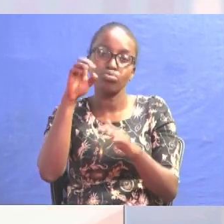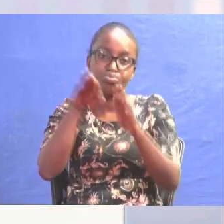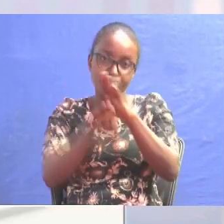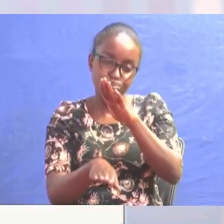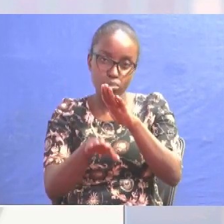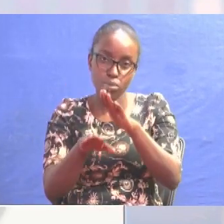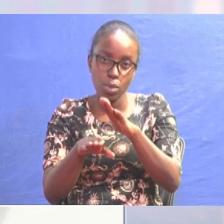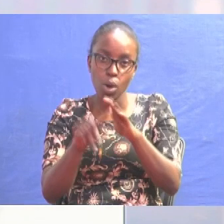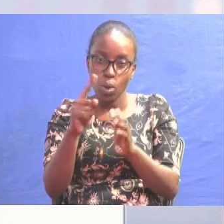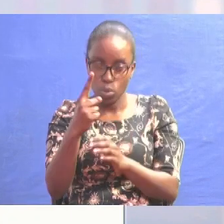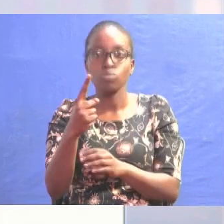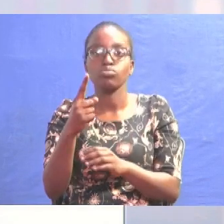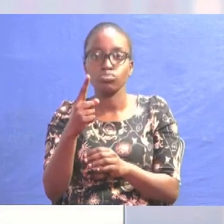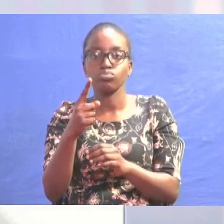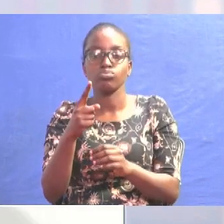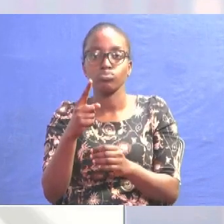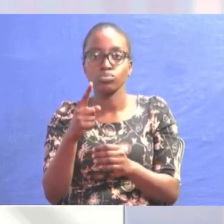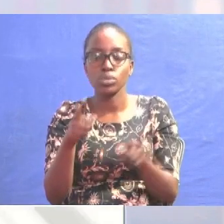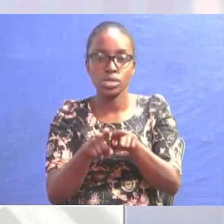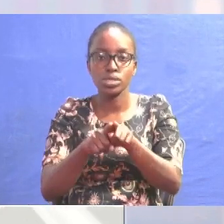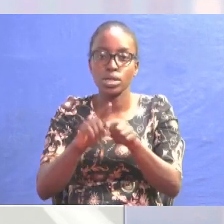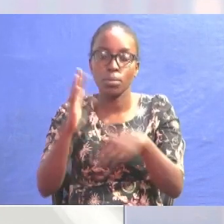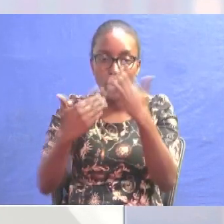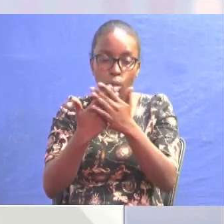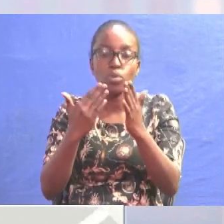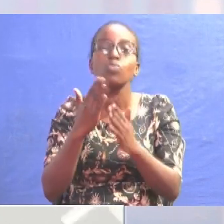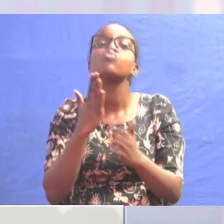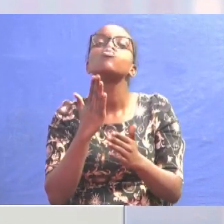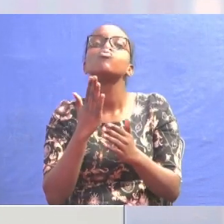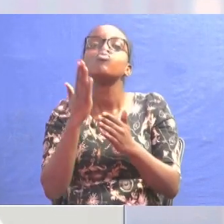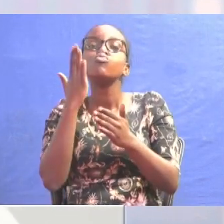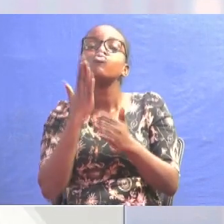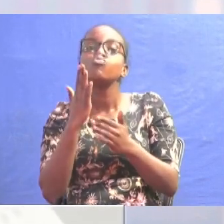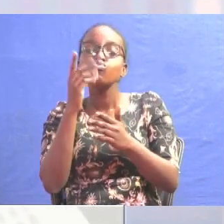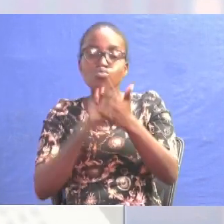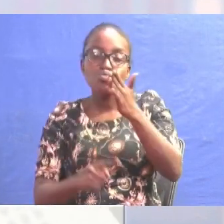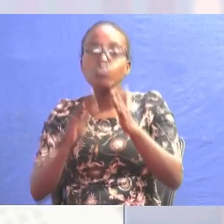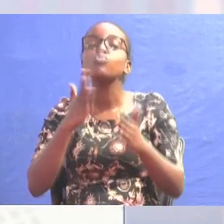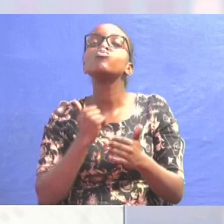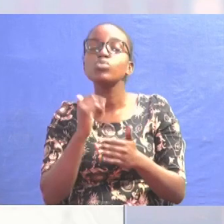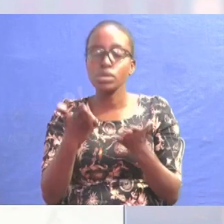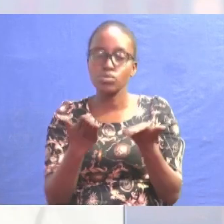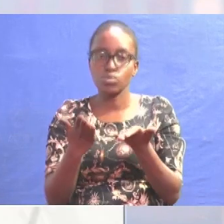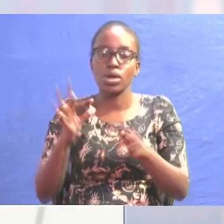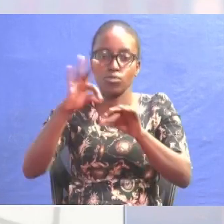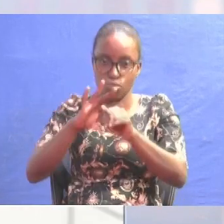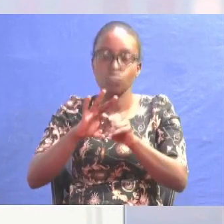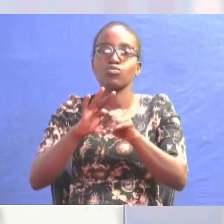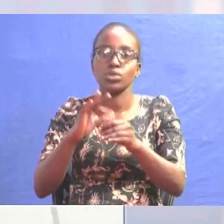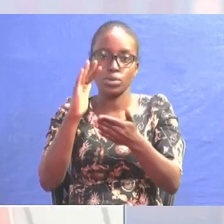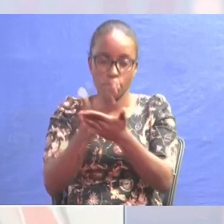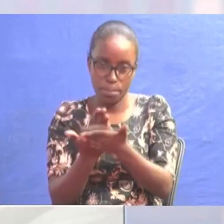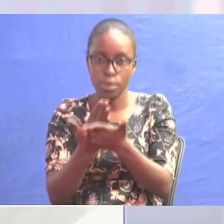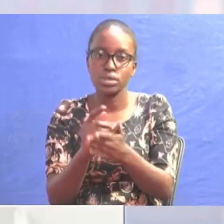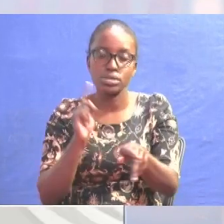of experience, what is required, but there is another tricky aspect of it. Now, the voting part. Remember, for winner to be declared